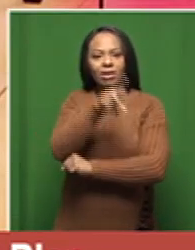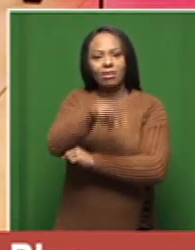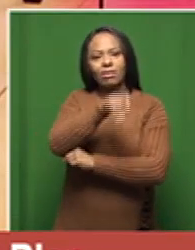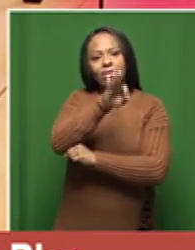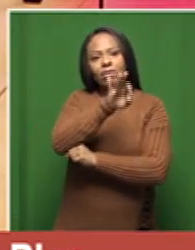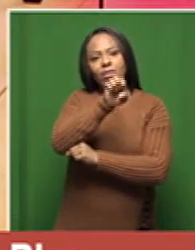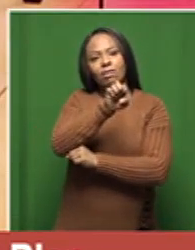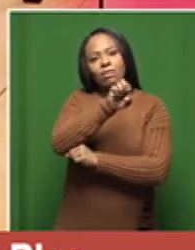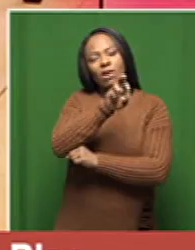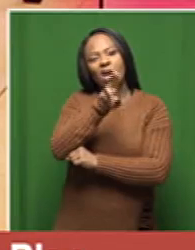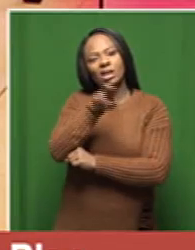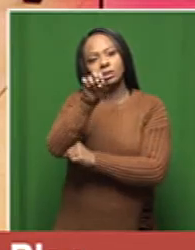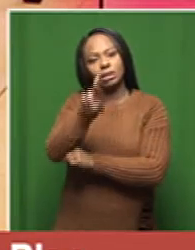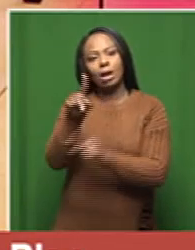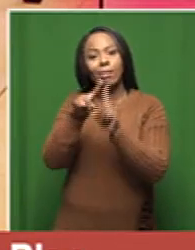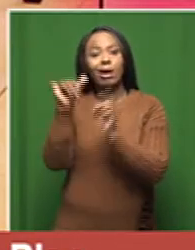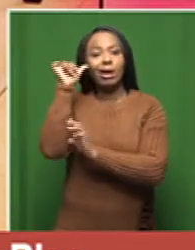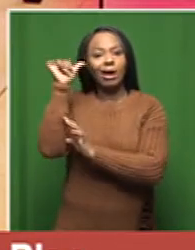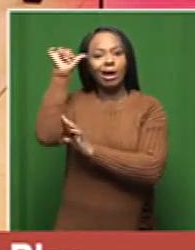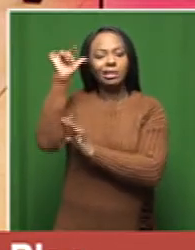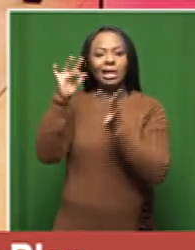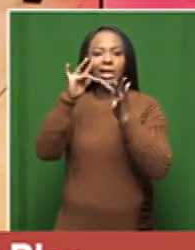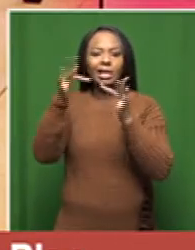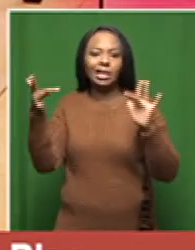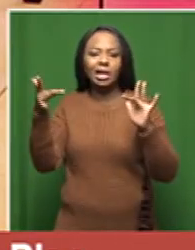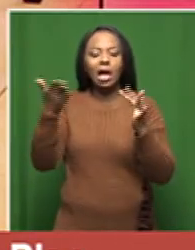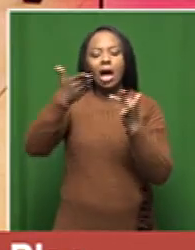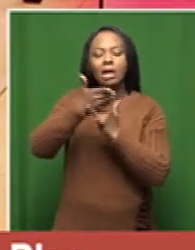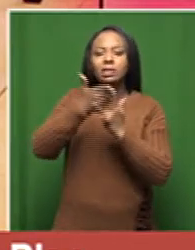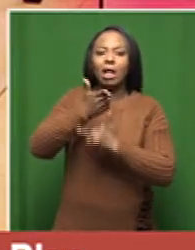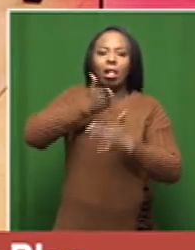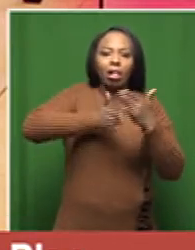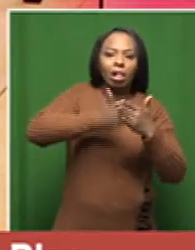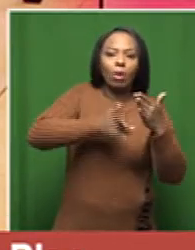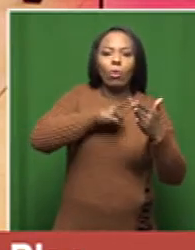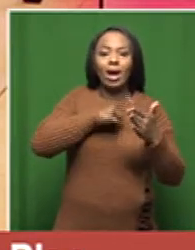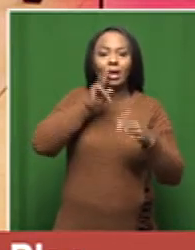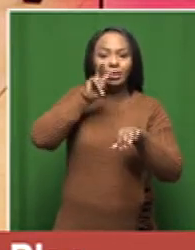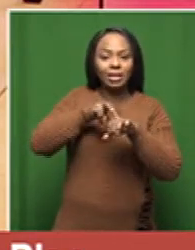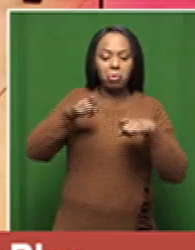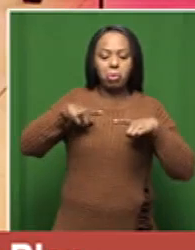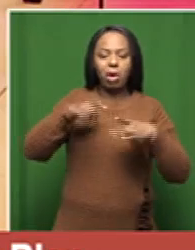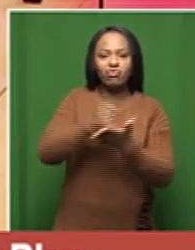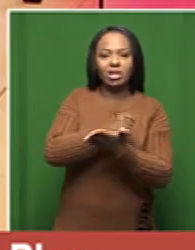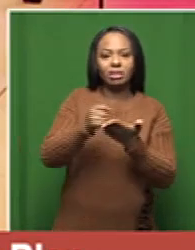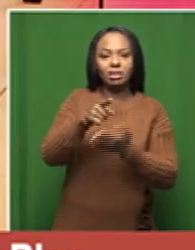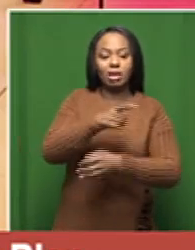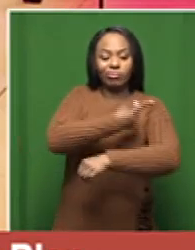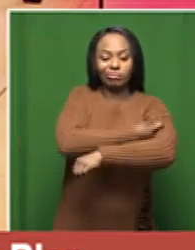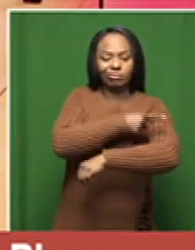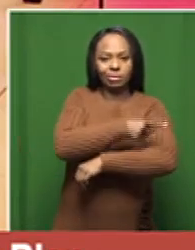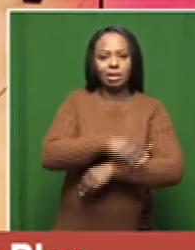majority of the elderly don't have internet access to register for the jab. The Provincial Health Department says that it